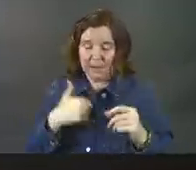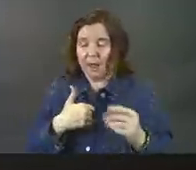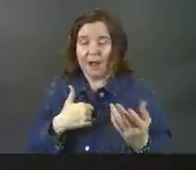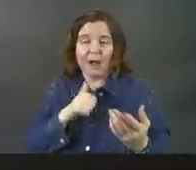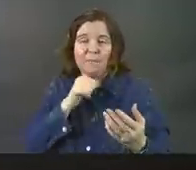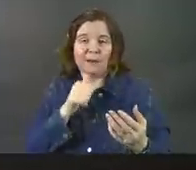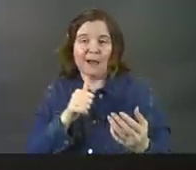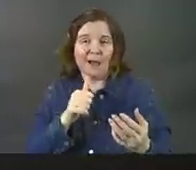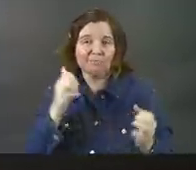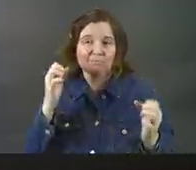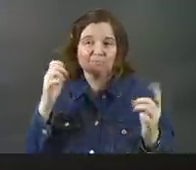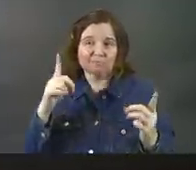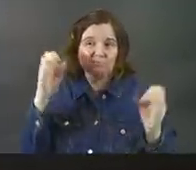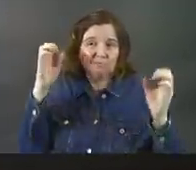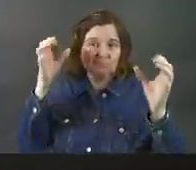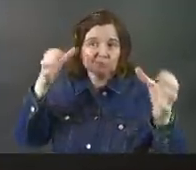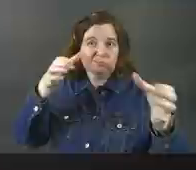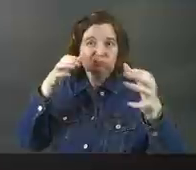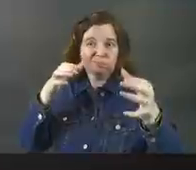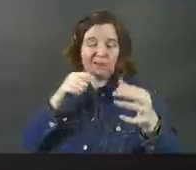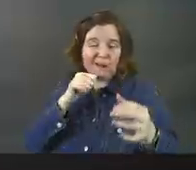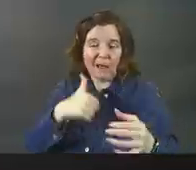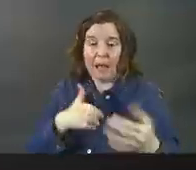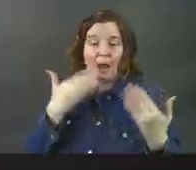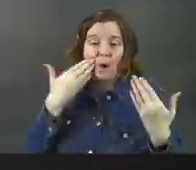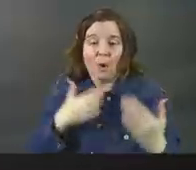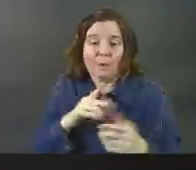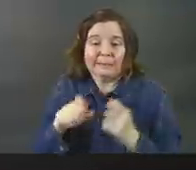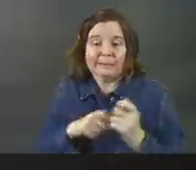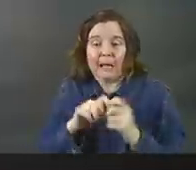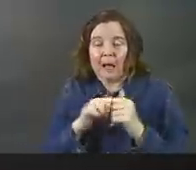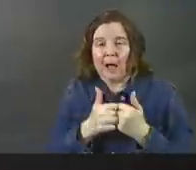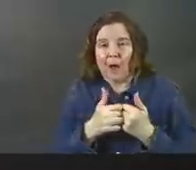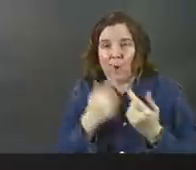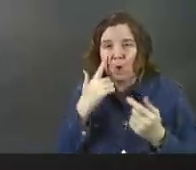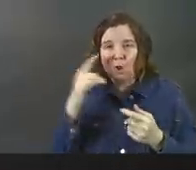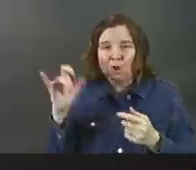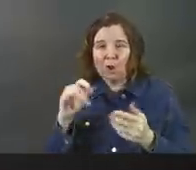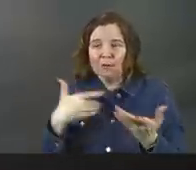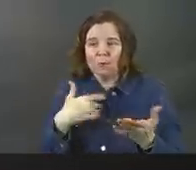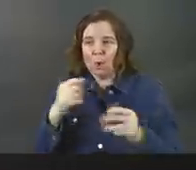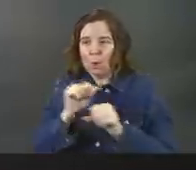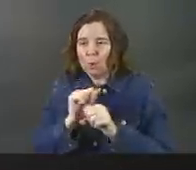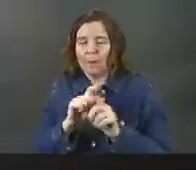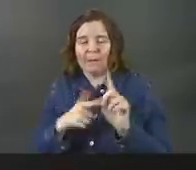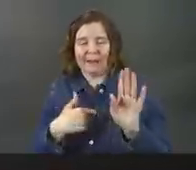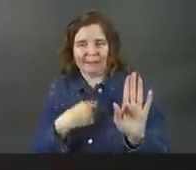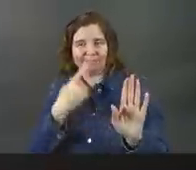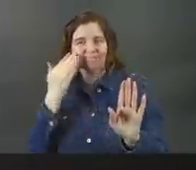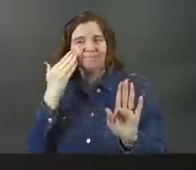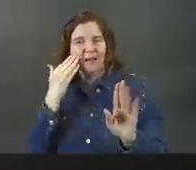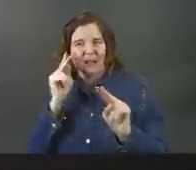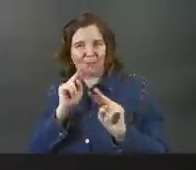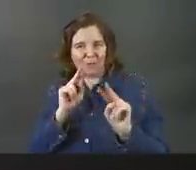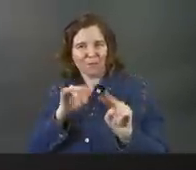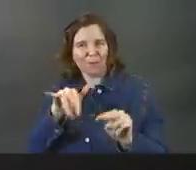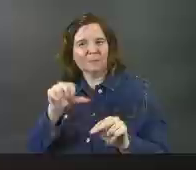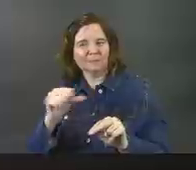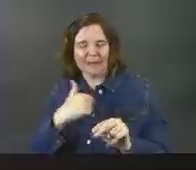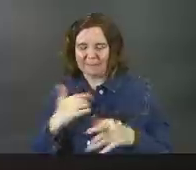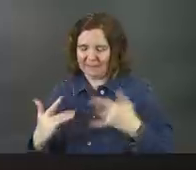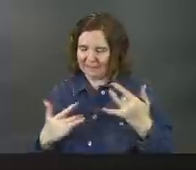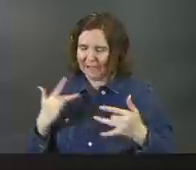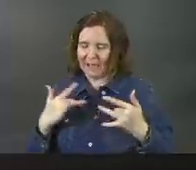And I'm not super educated in all of this stuff, and I don't know exactly how it's going to look or work, but I can tell you that I'm looking forward to it.